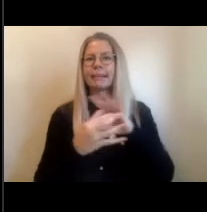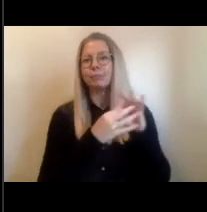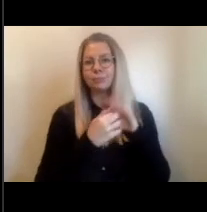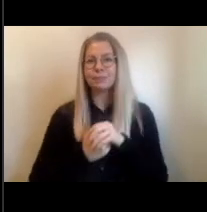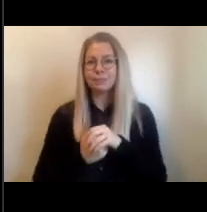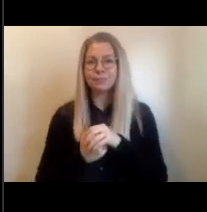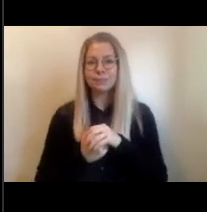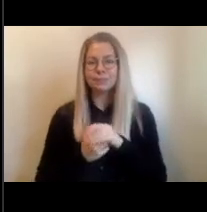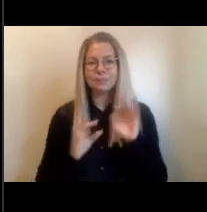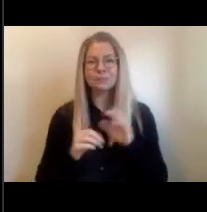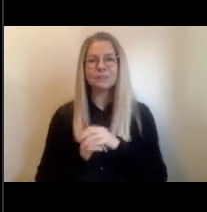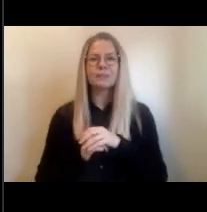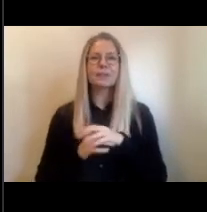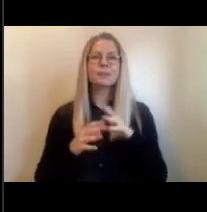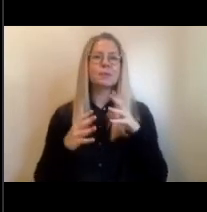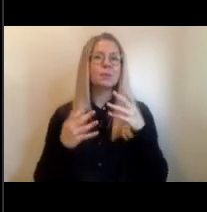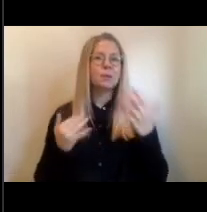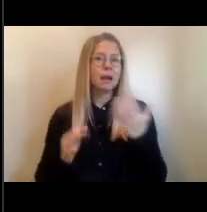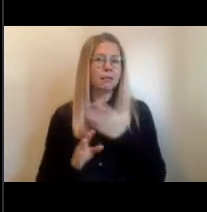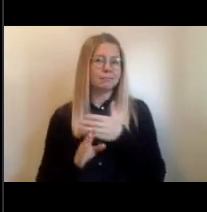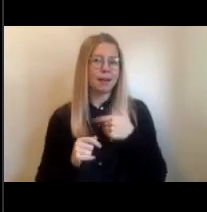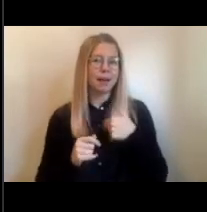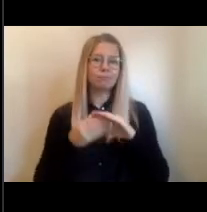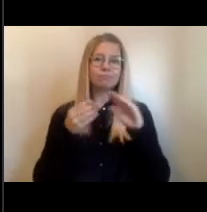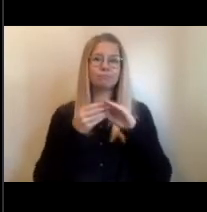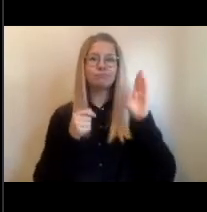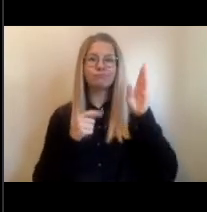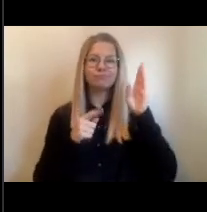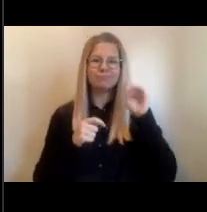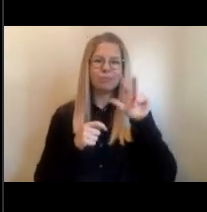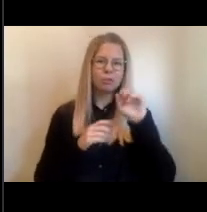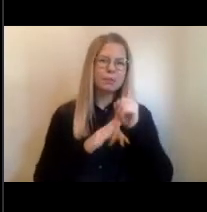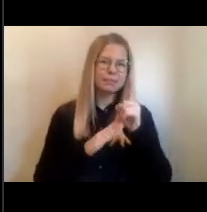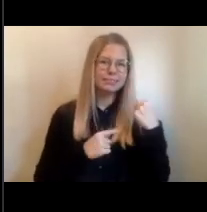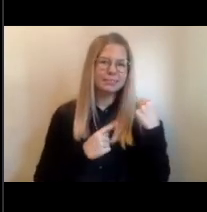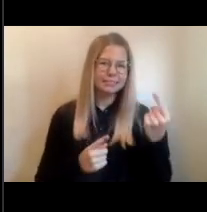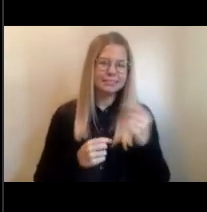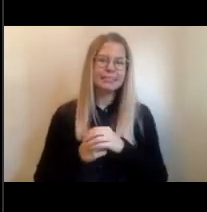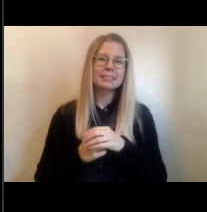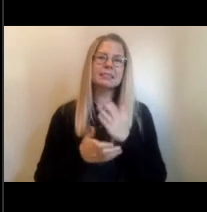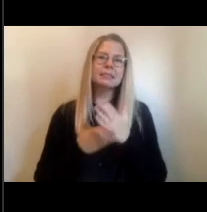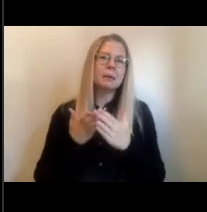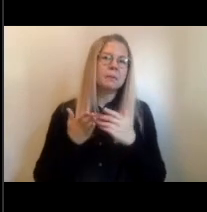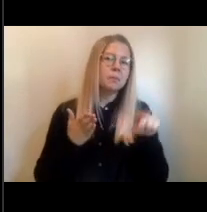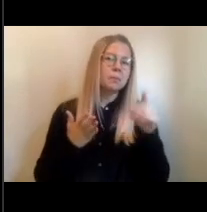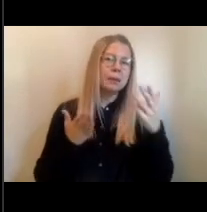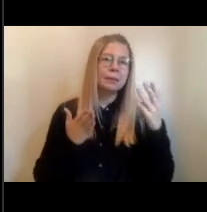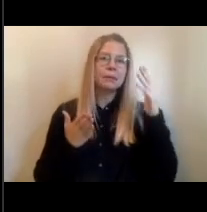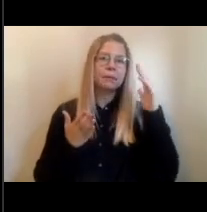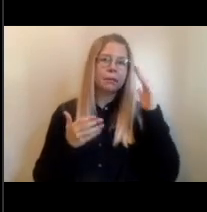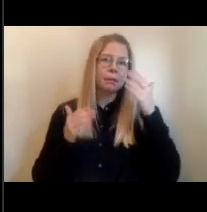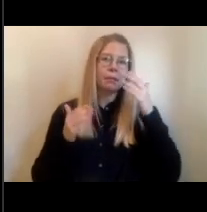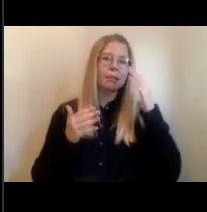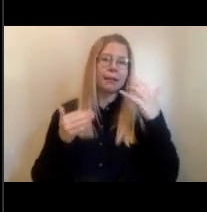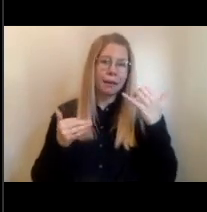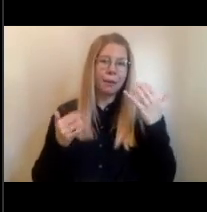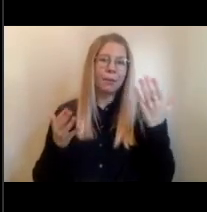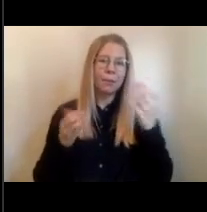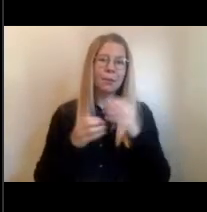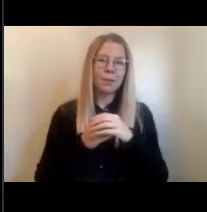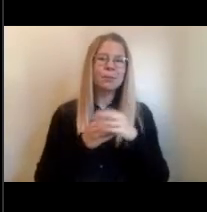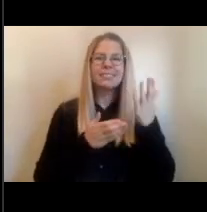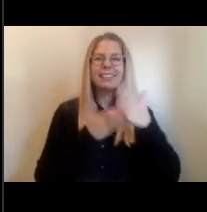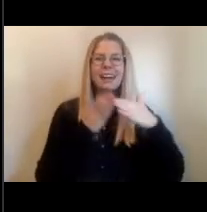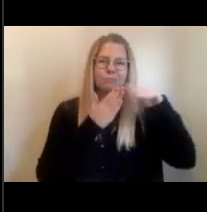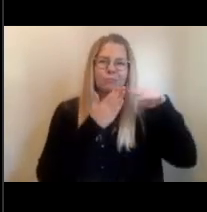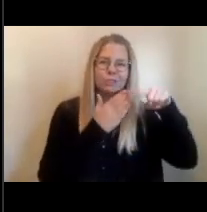30 minutes. Some of you may be getting a bit sleepy. We know from human attention that 20, 30 minutes is about as long as it should go before